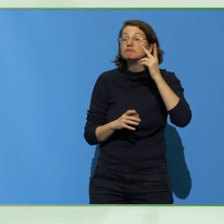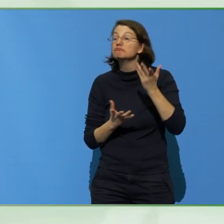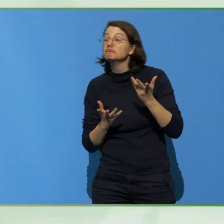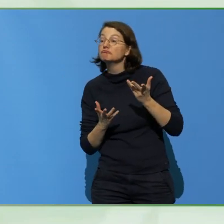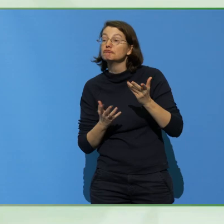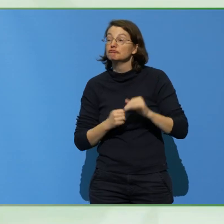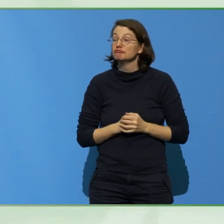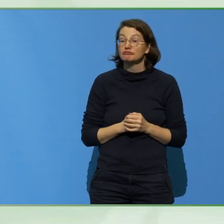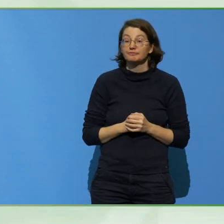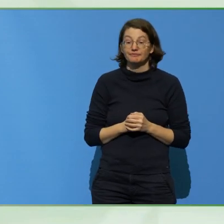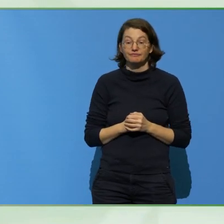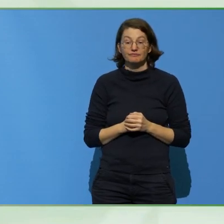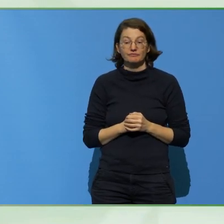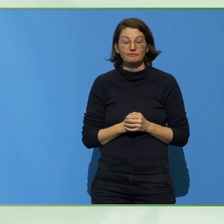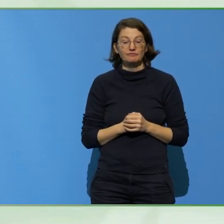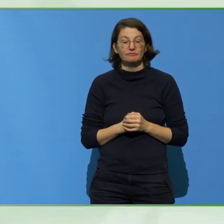Archie, come on.